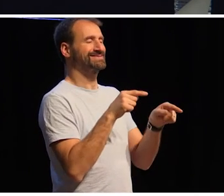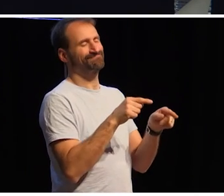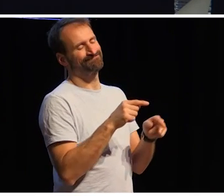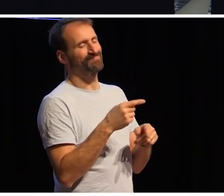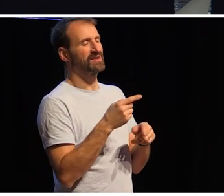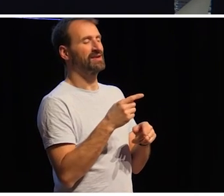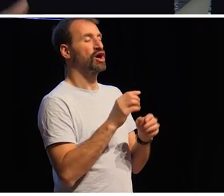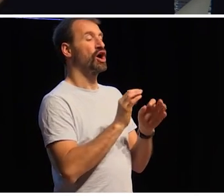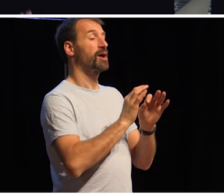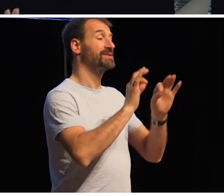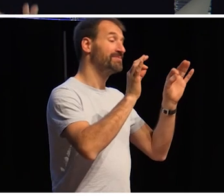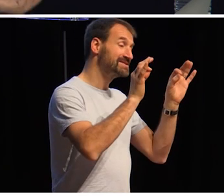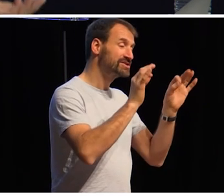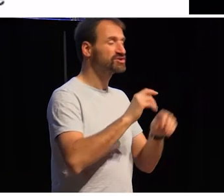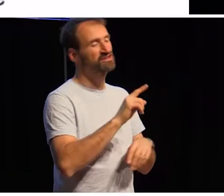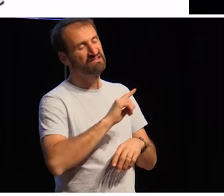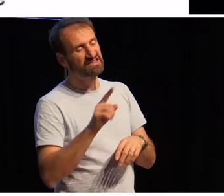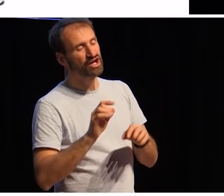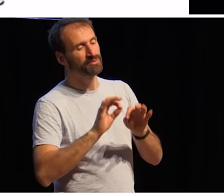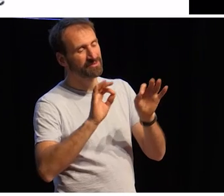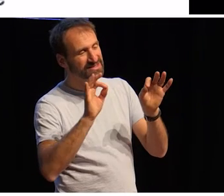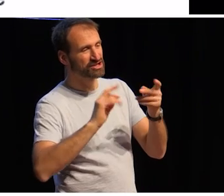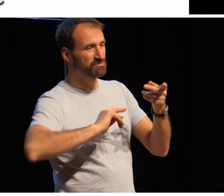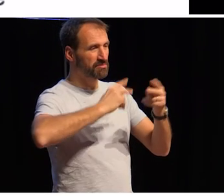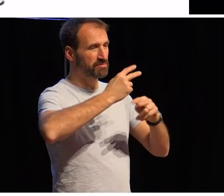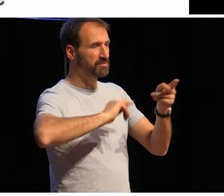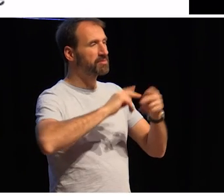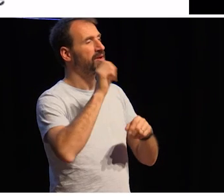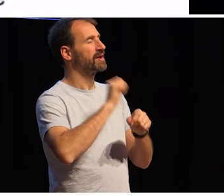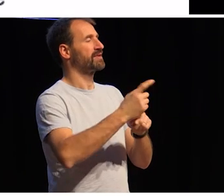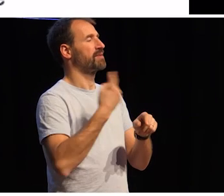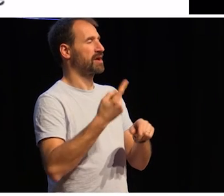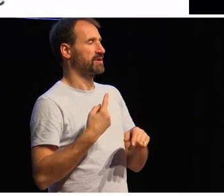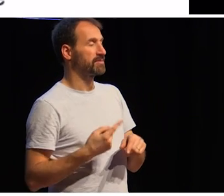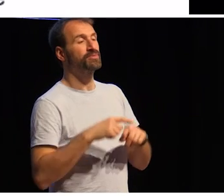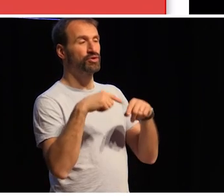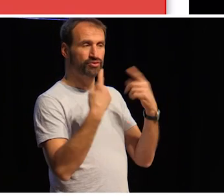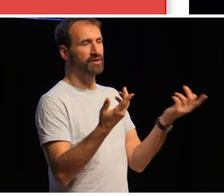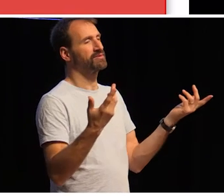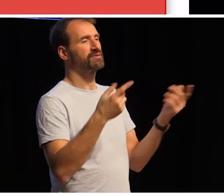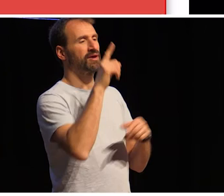which costs time. And when you rerun it, you don't get the exclamation mark anymore.